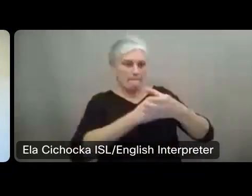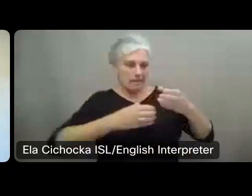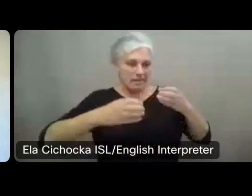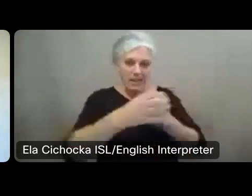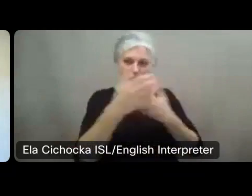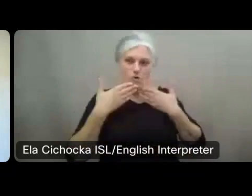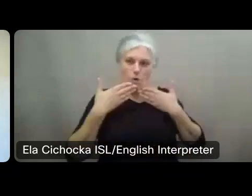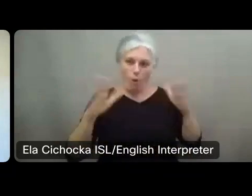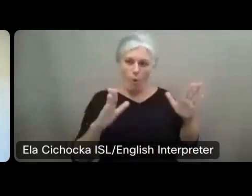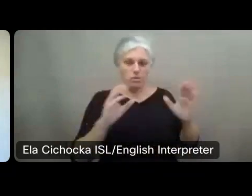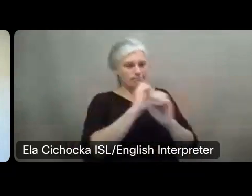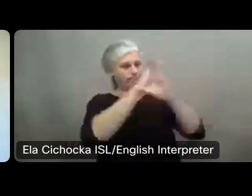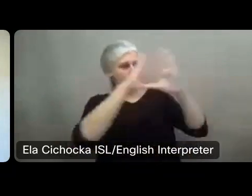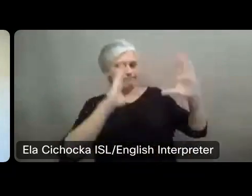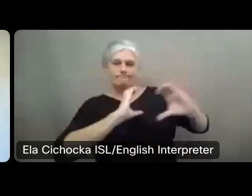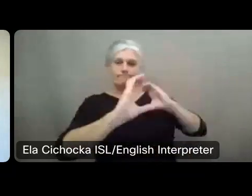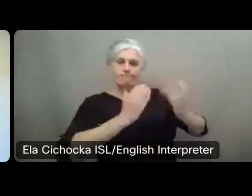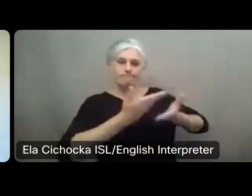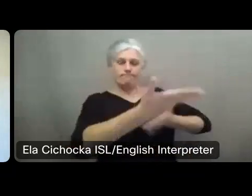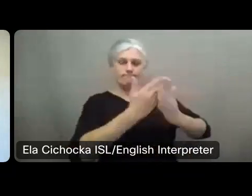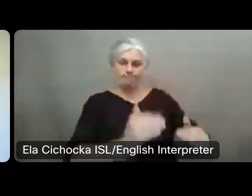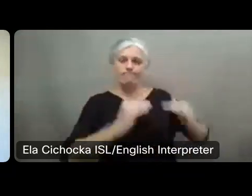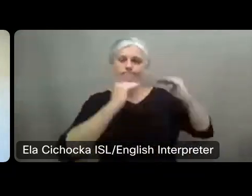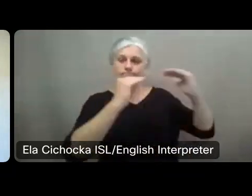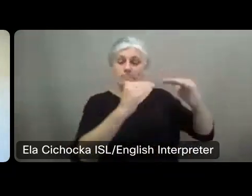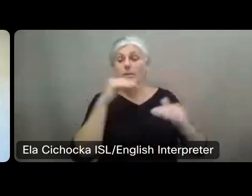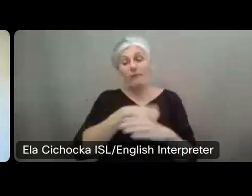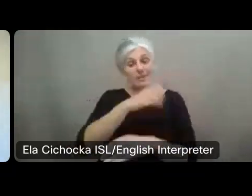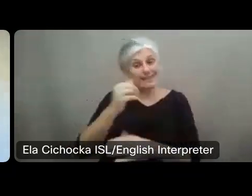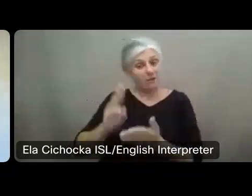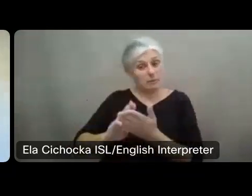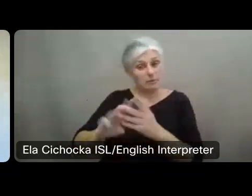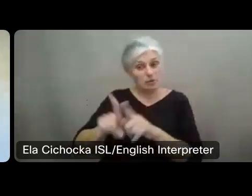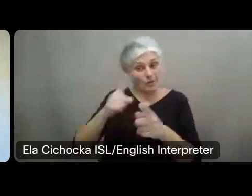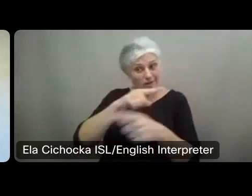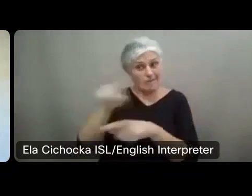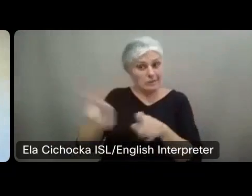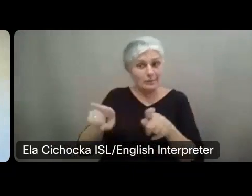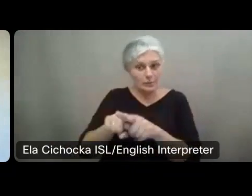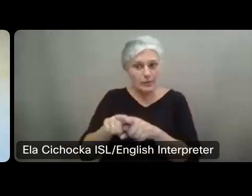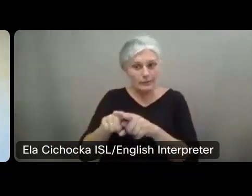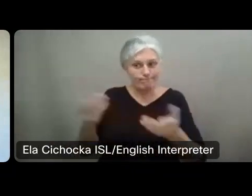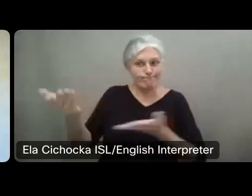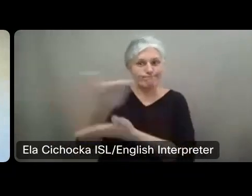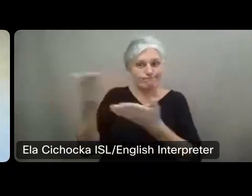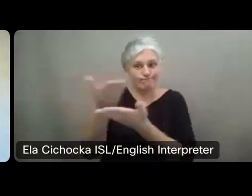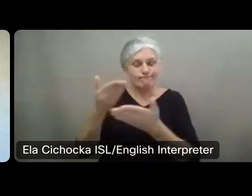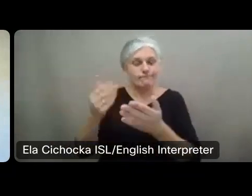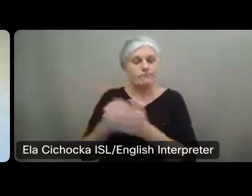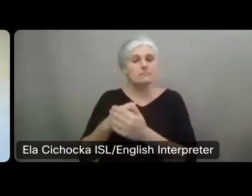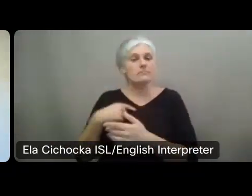and transparent communication. And that's important for the staff as well. You know, and it is around those